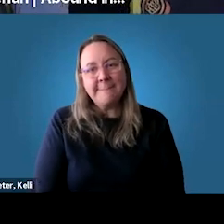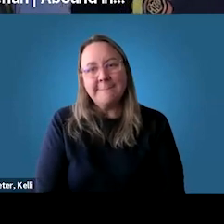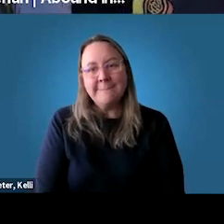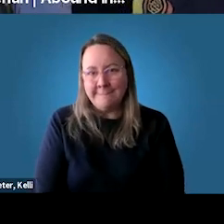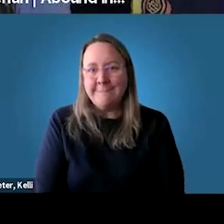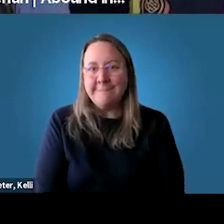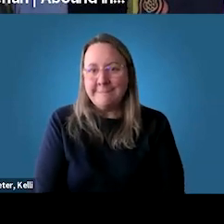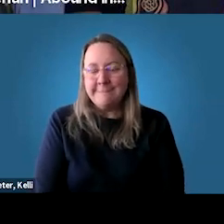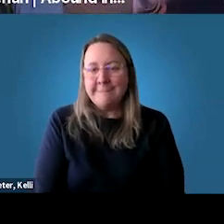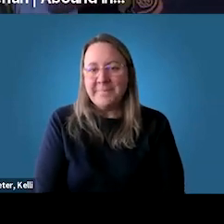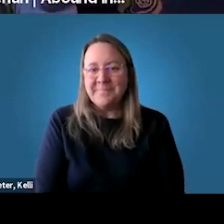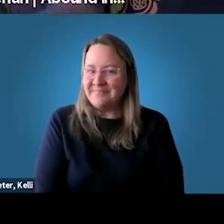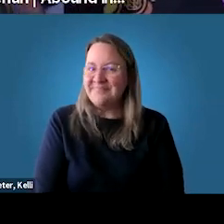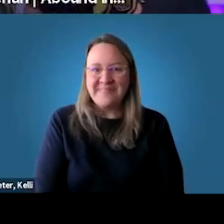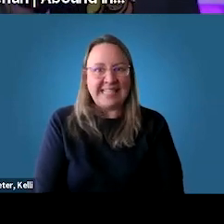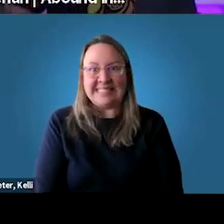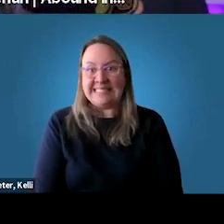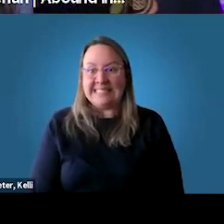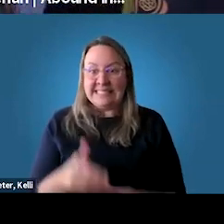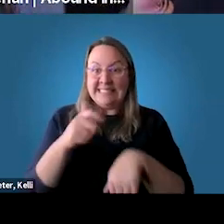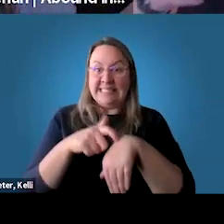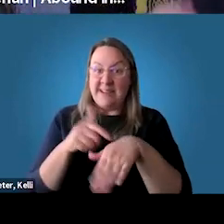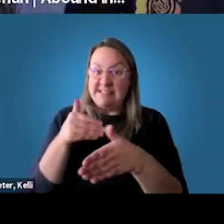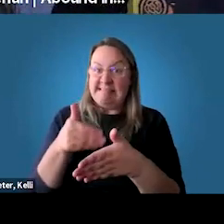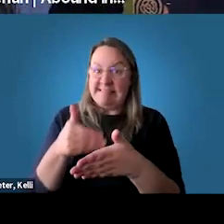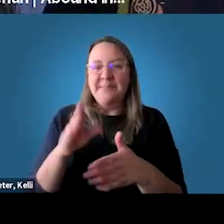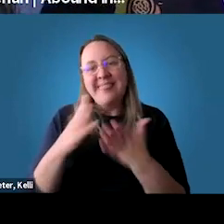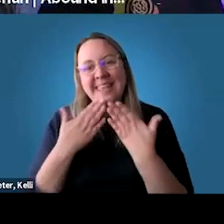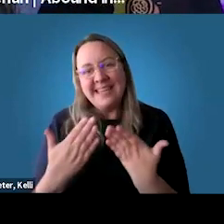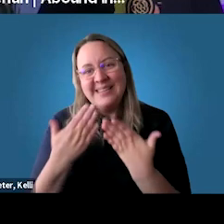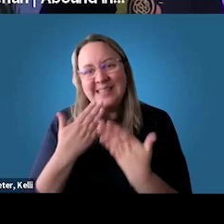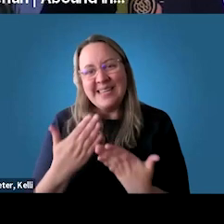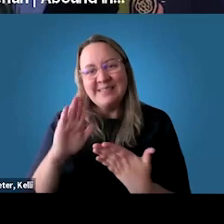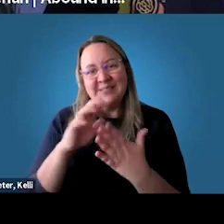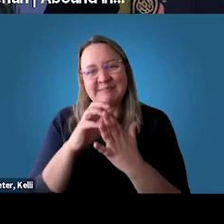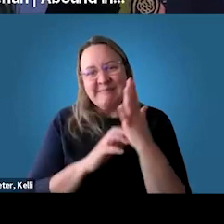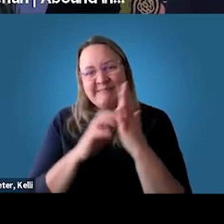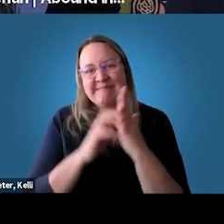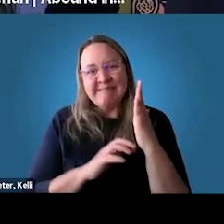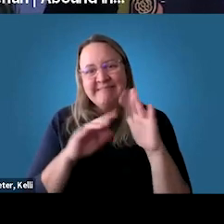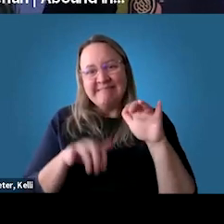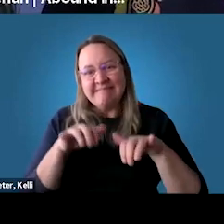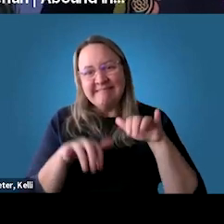All right. All right. I know we're coming up on time, so I'm going to move us on, but thank you for your